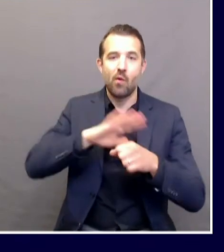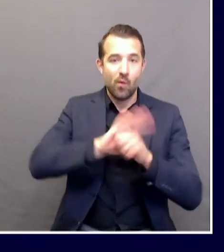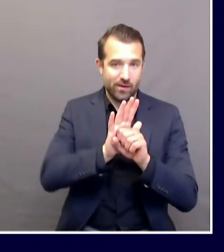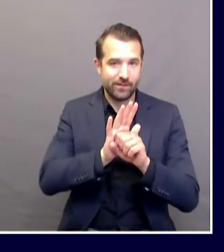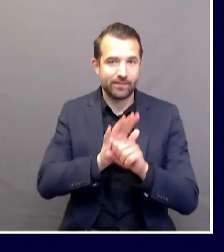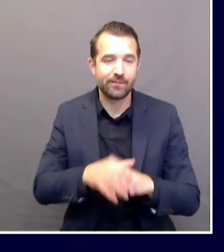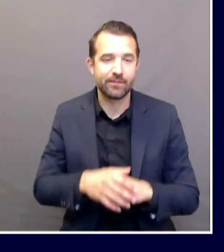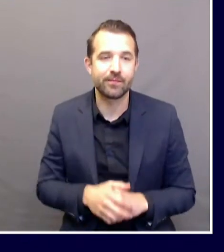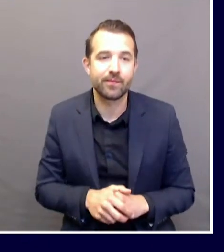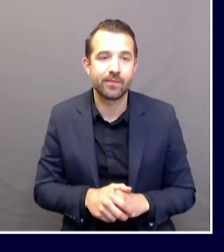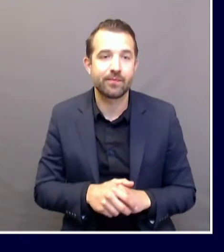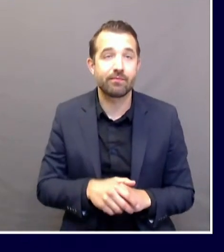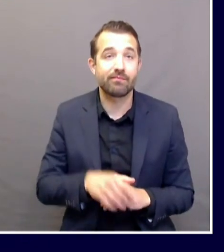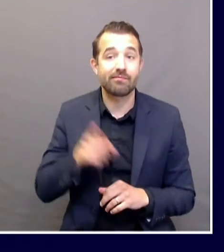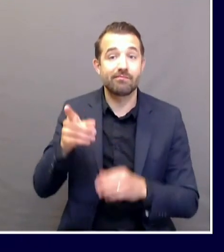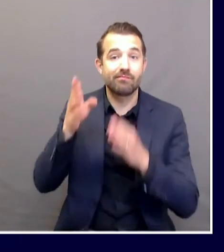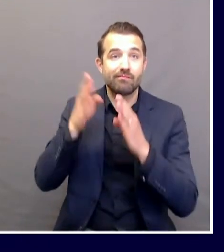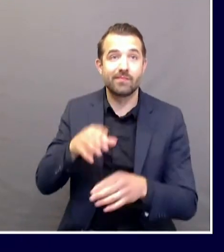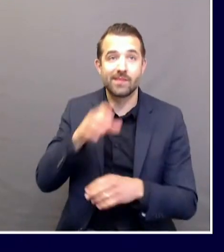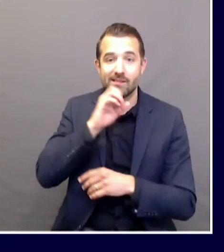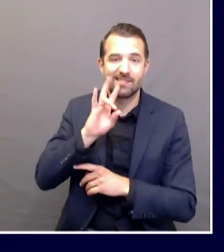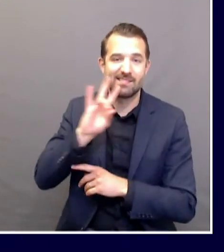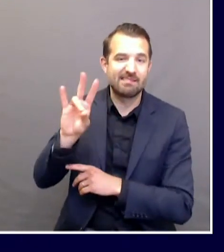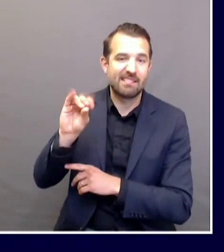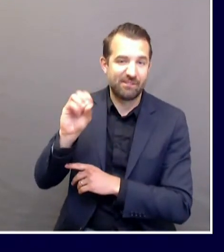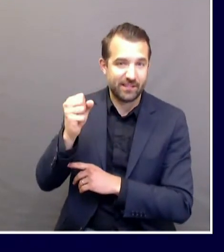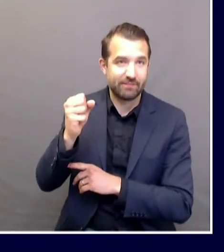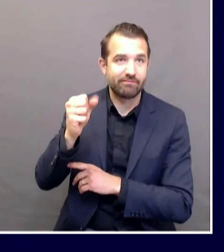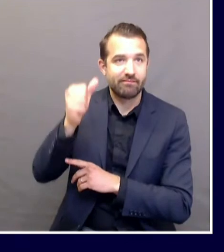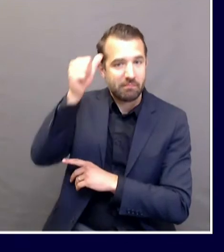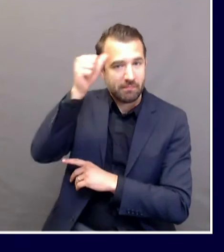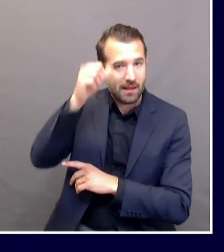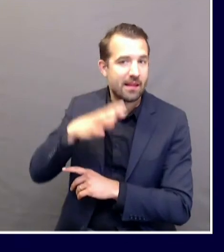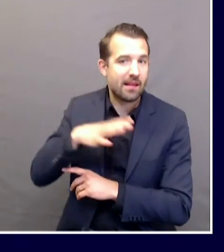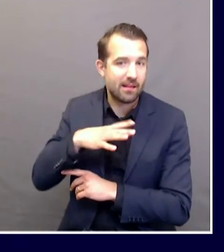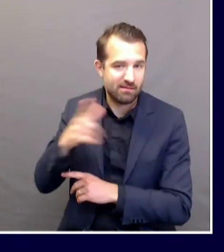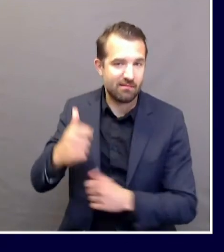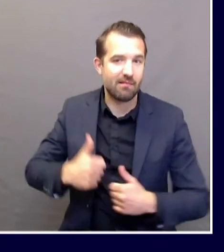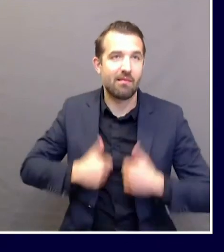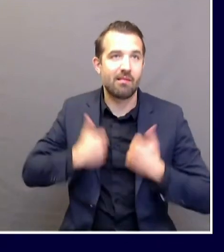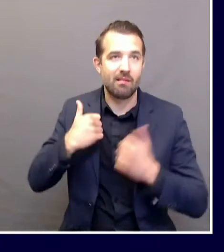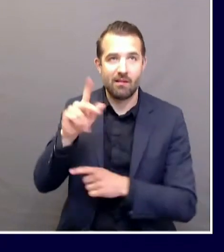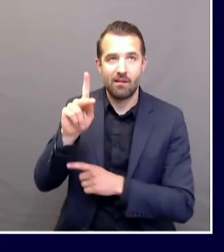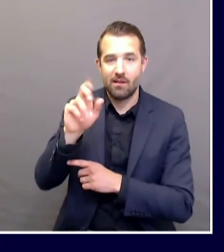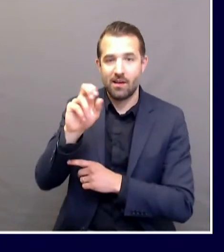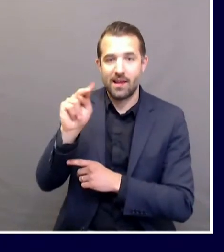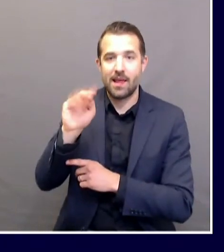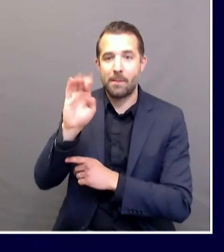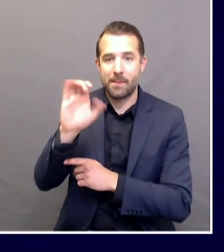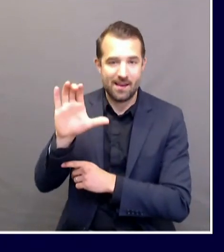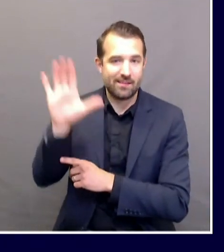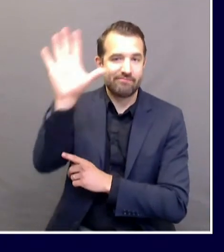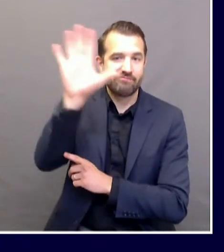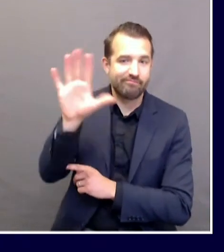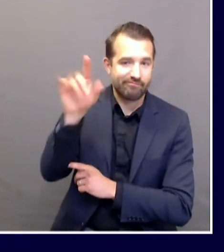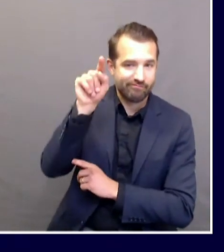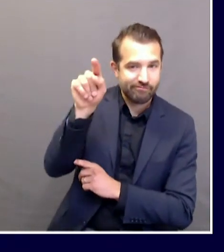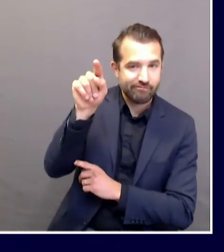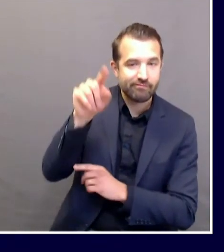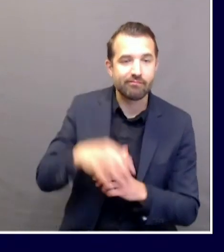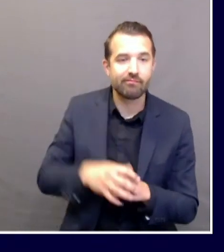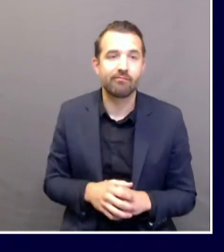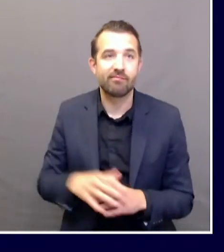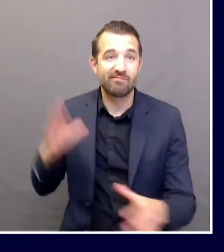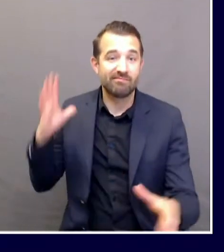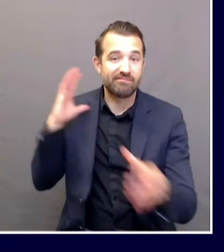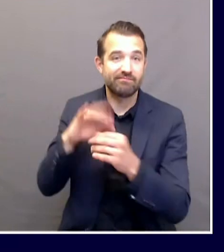individual was a man in his 70s from Kennebec County, and his passing marks the 769th death